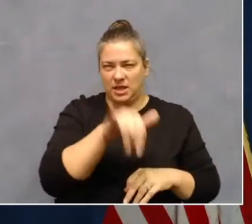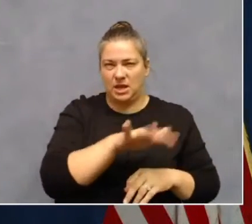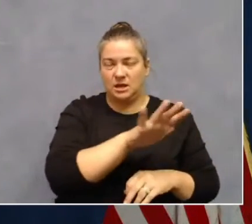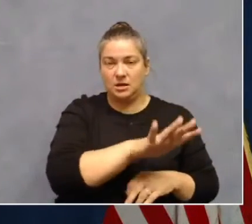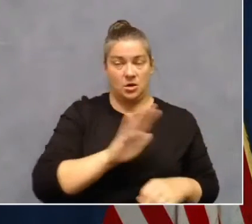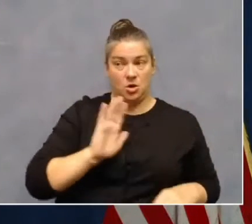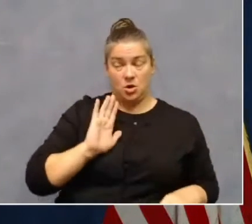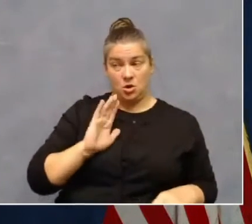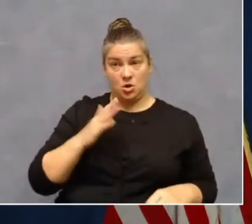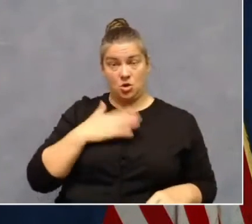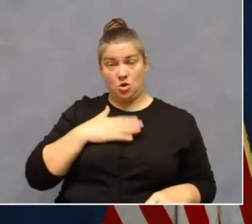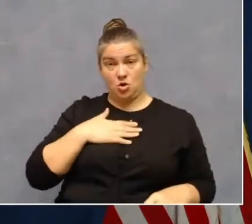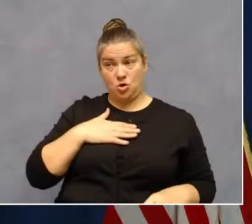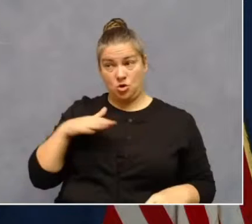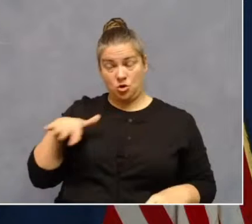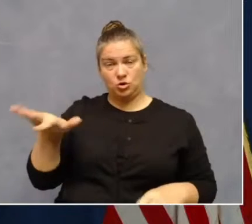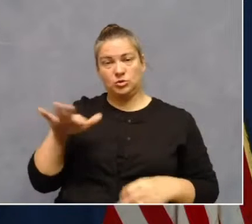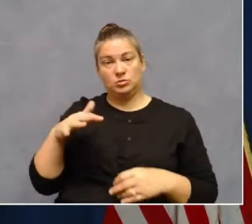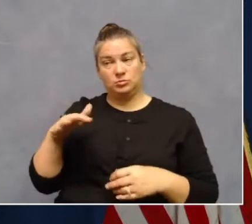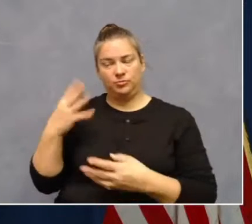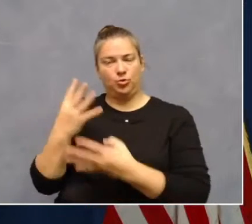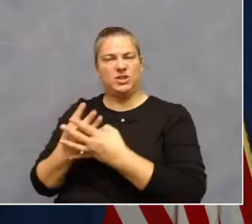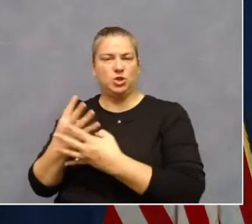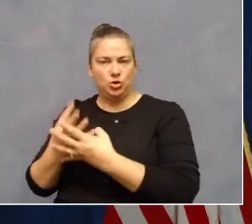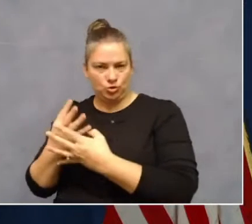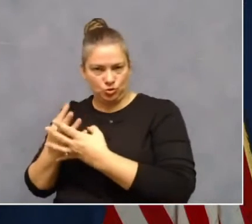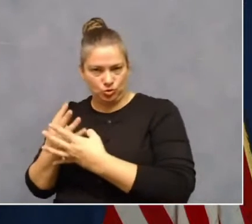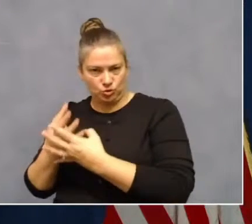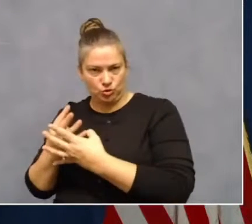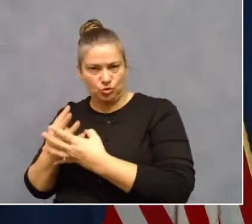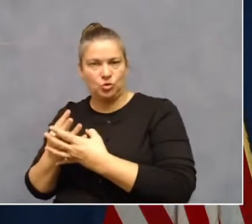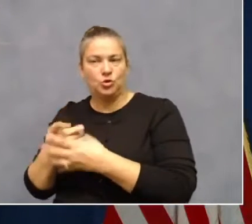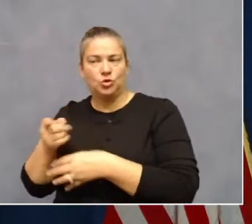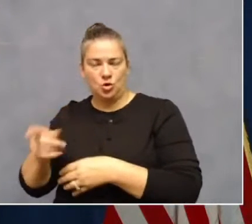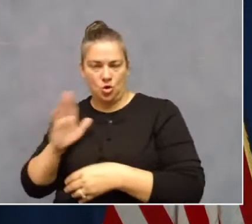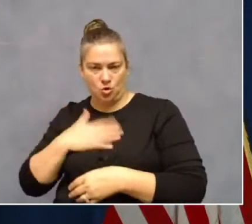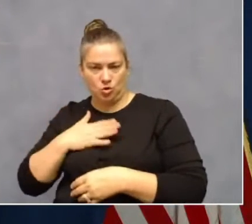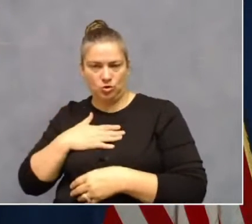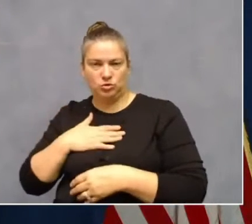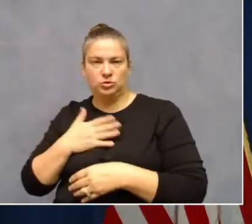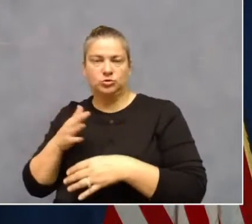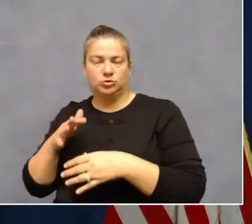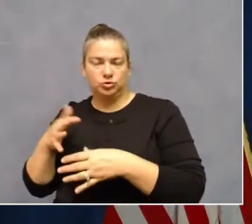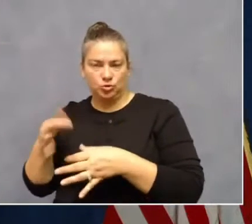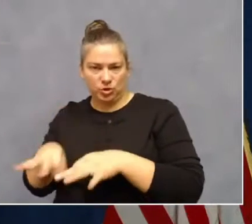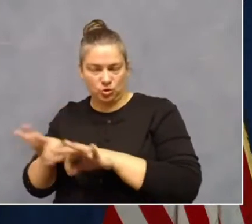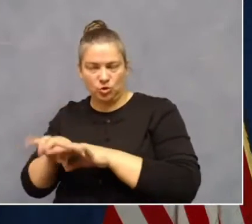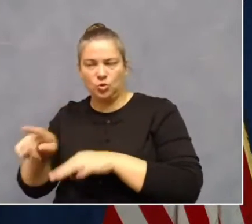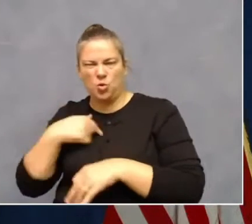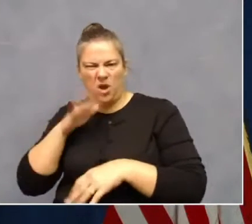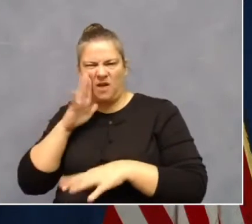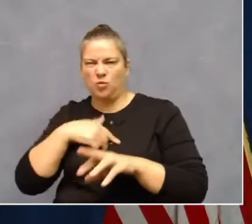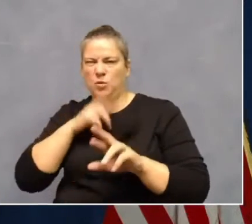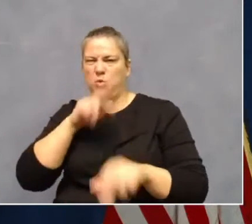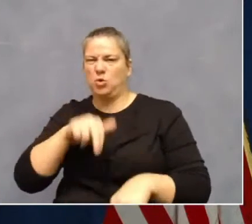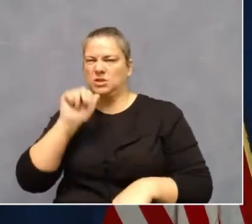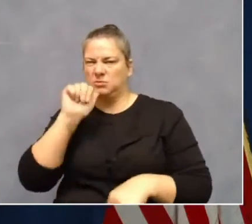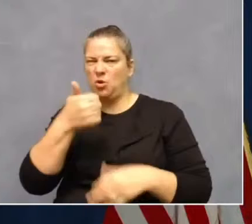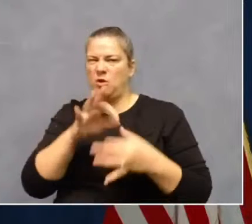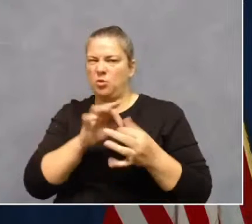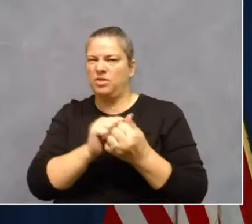be prisons. On top of that, we're going to have a report, another report on that tomorrow. The